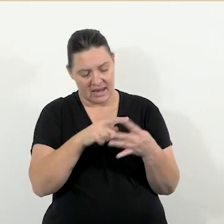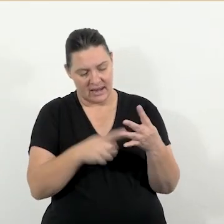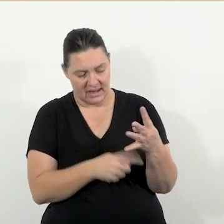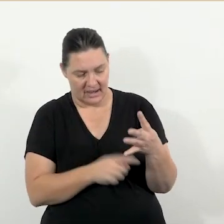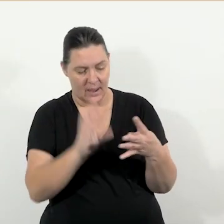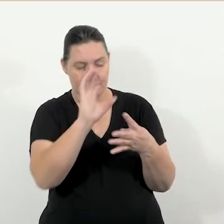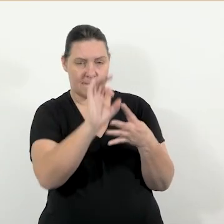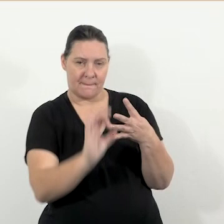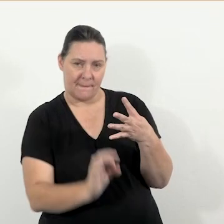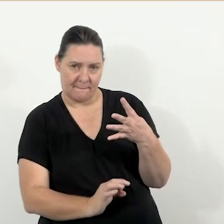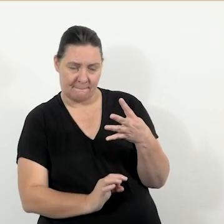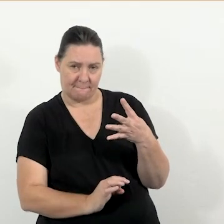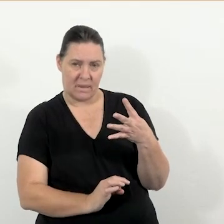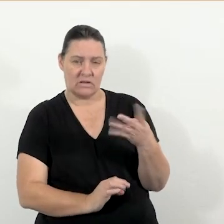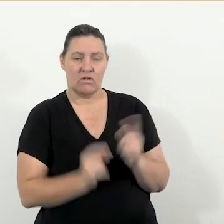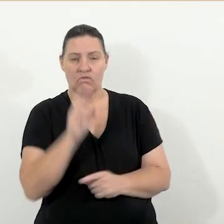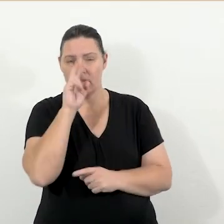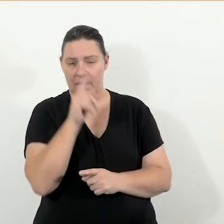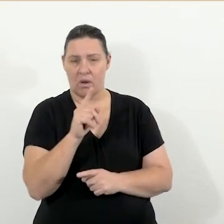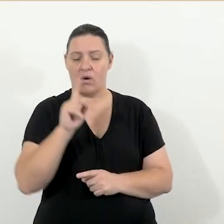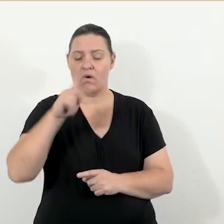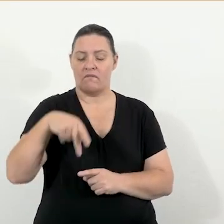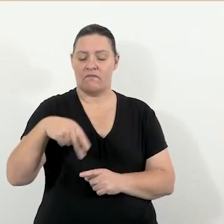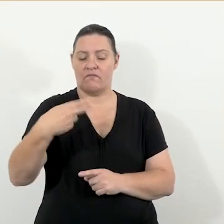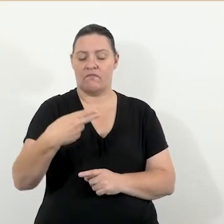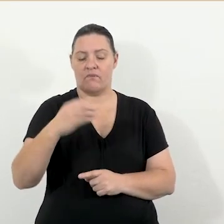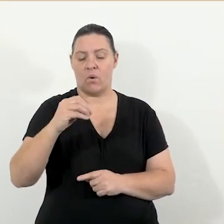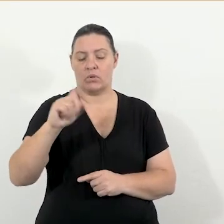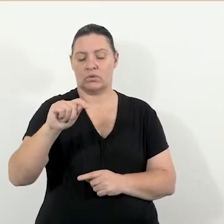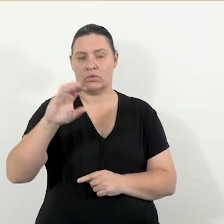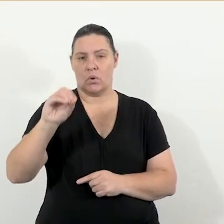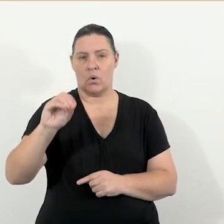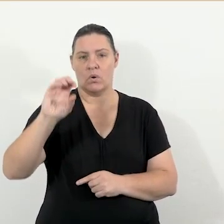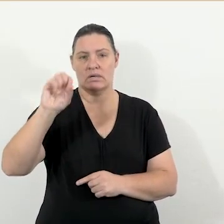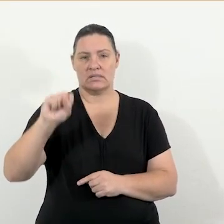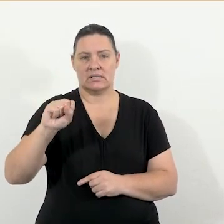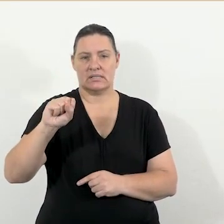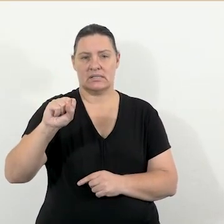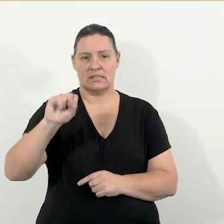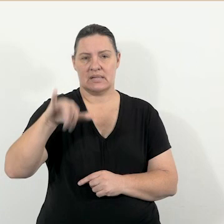Earth. So if we remember very well, photosynthesis,